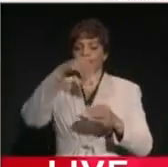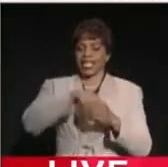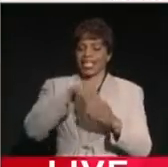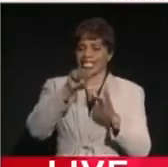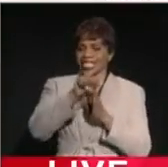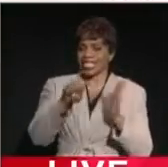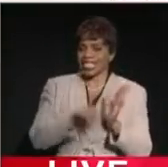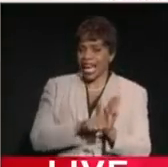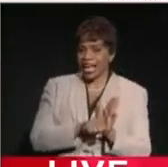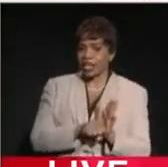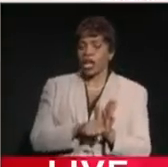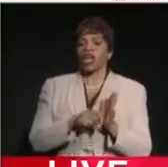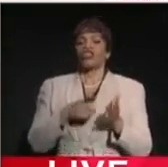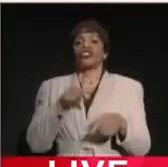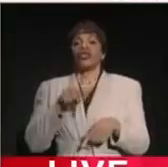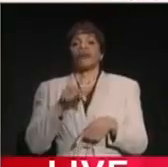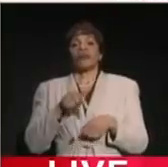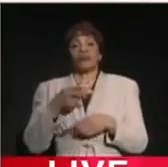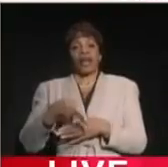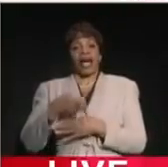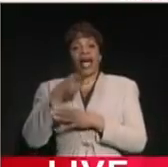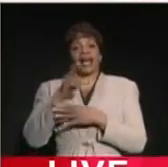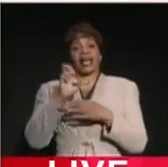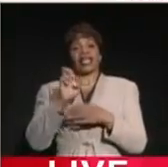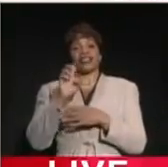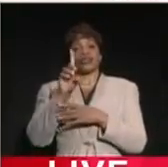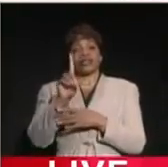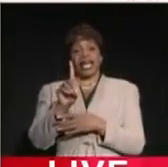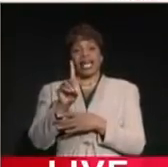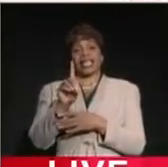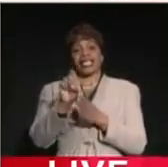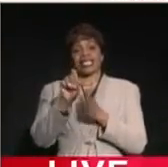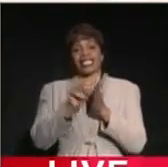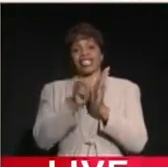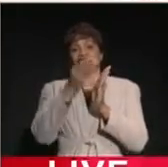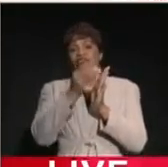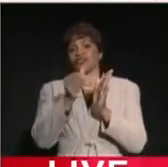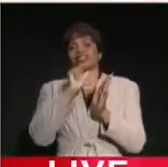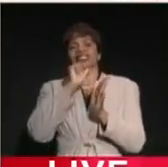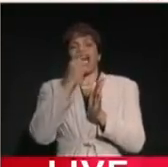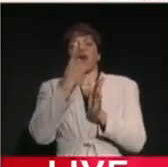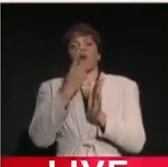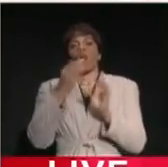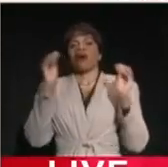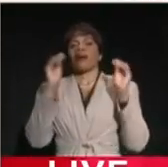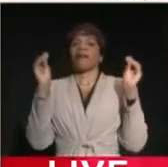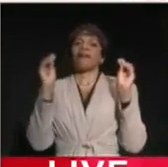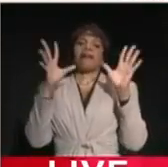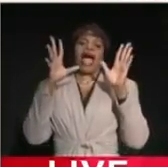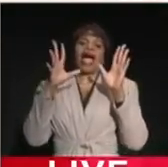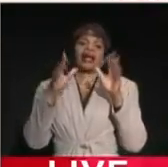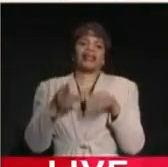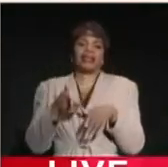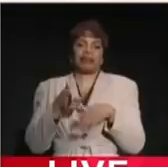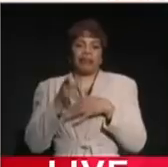ravaged higher education in the state. So a couple of things. There's no one magic bullet that gets you solved here, Kazir. Number one, we stand for